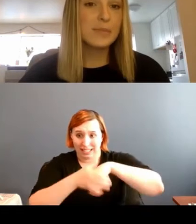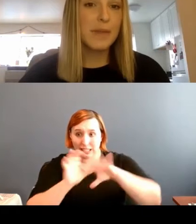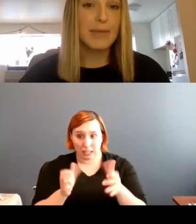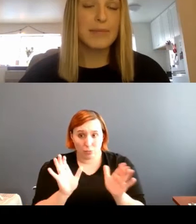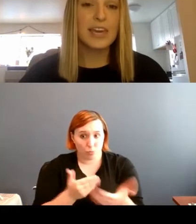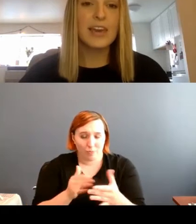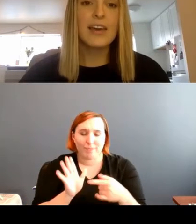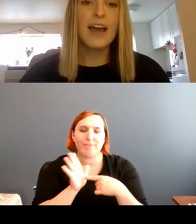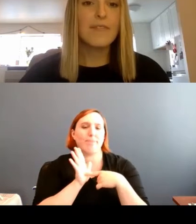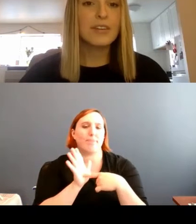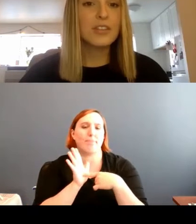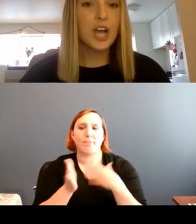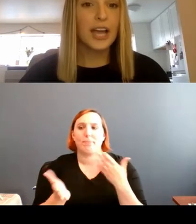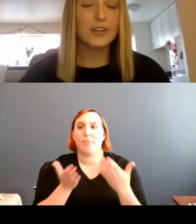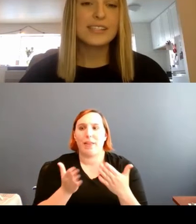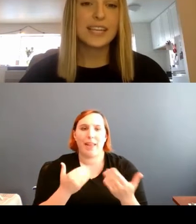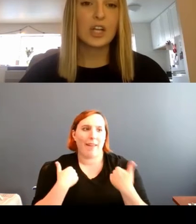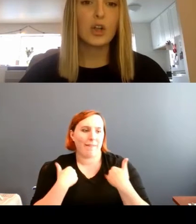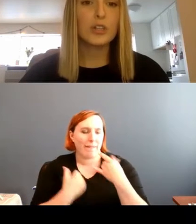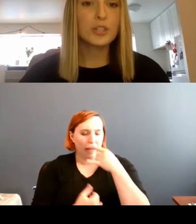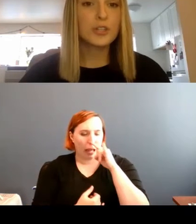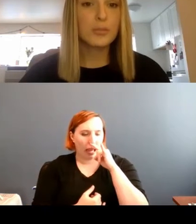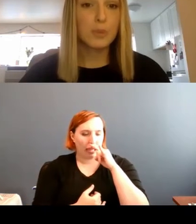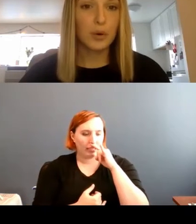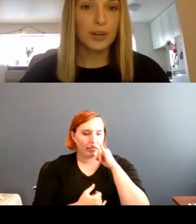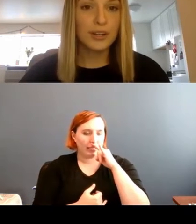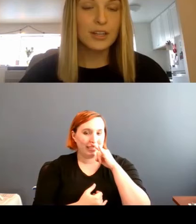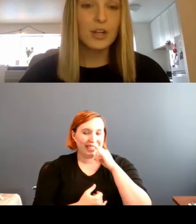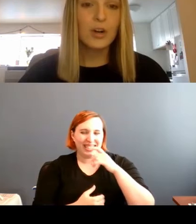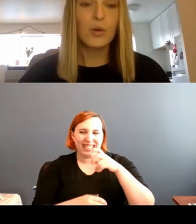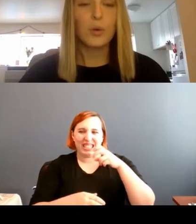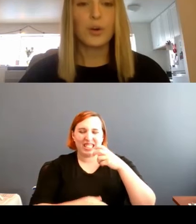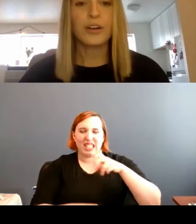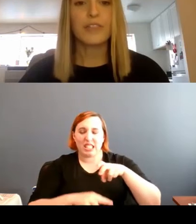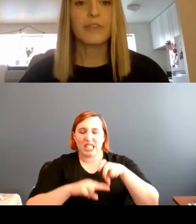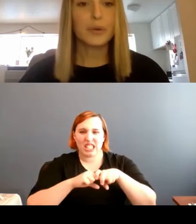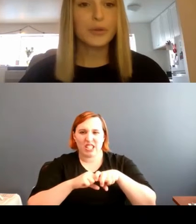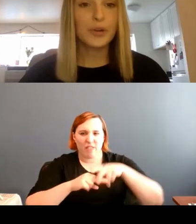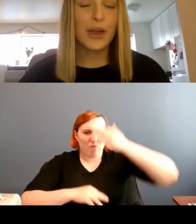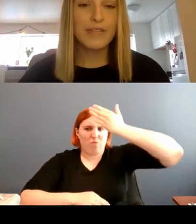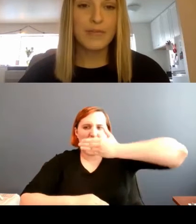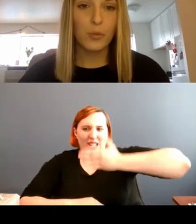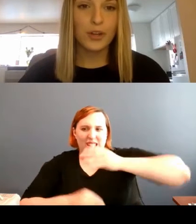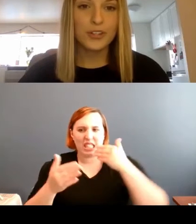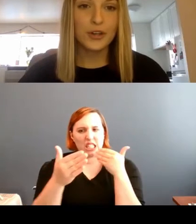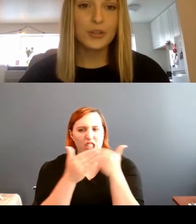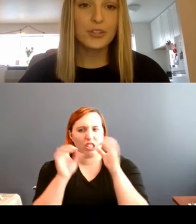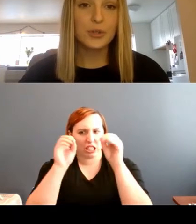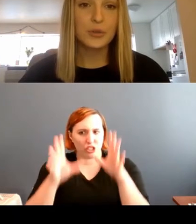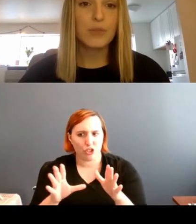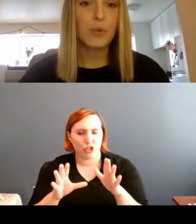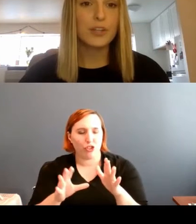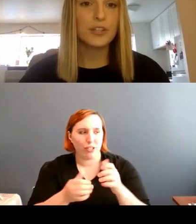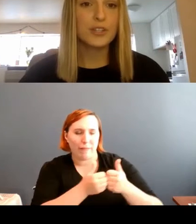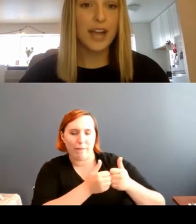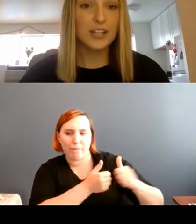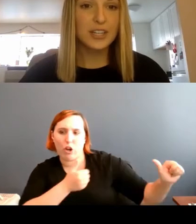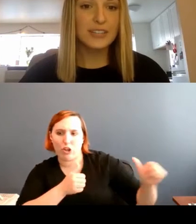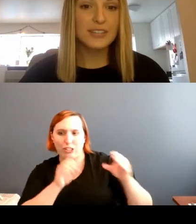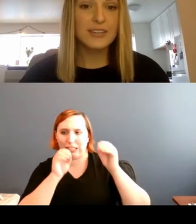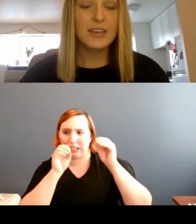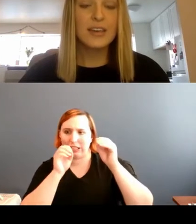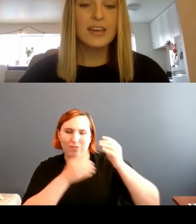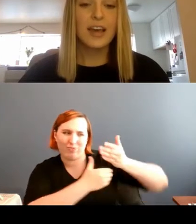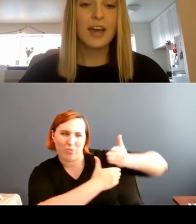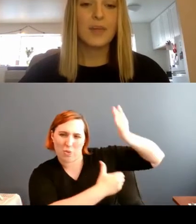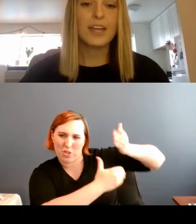example of this may be having the child sitting closer to the board or further away from the window to avoid